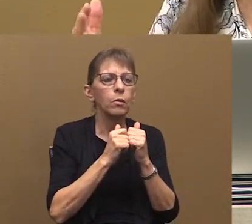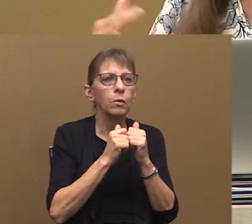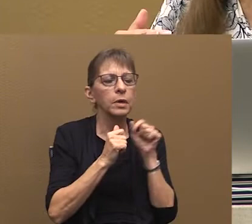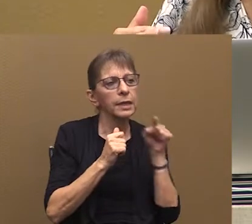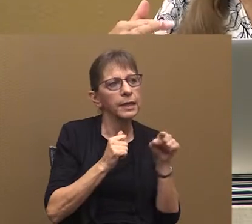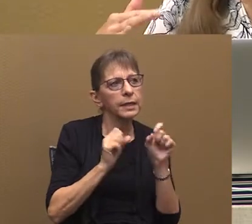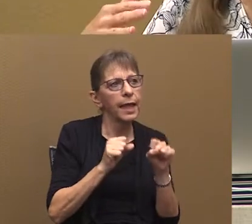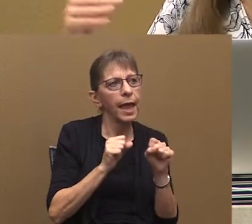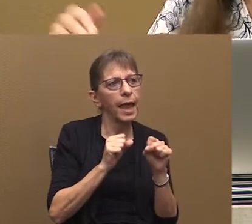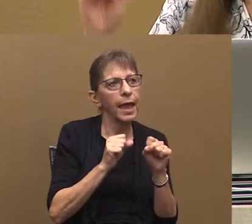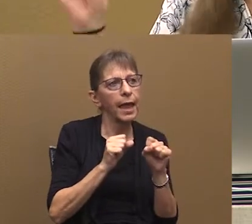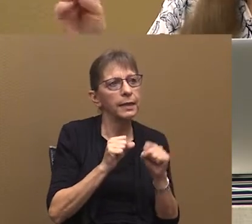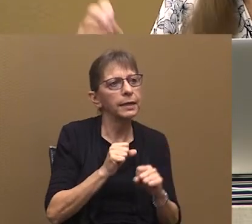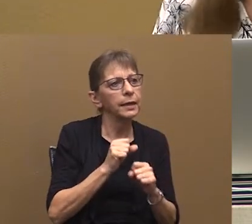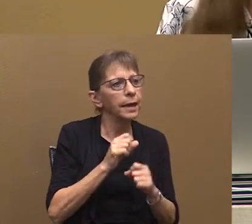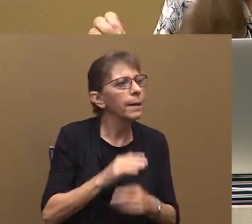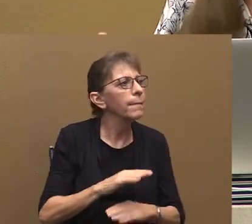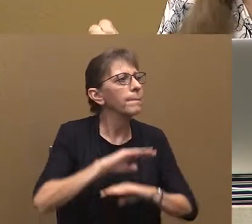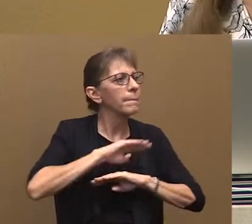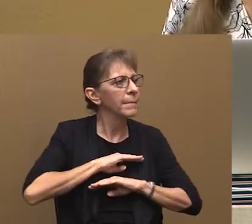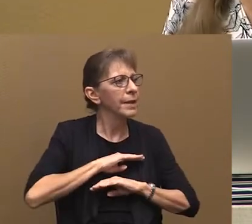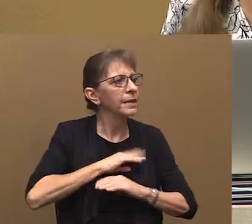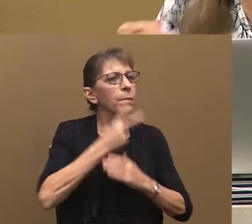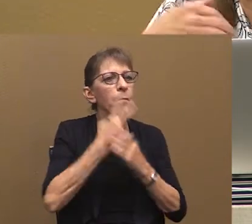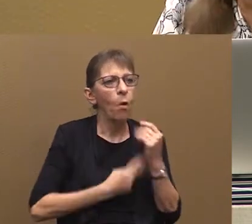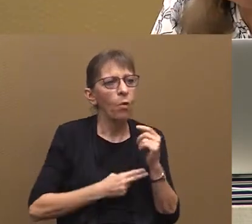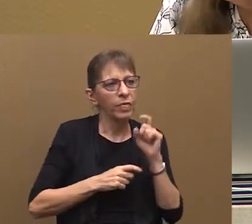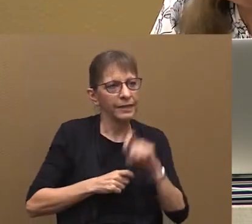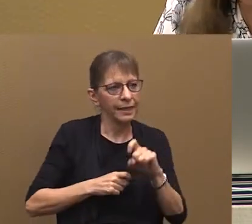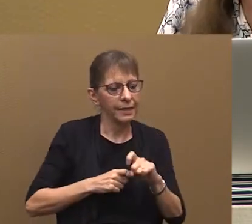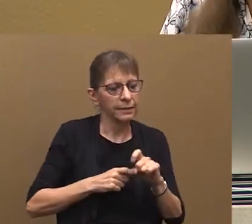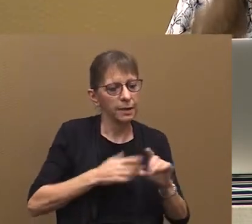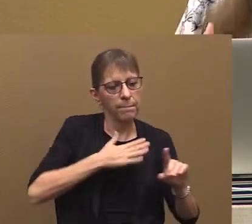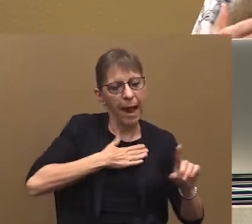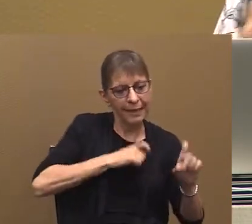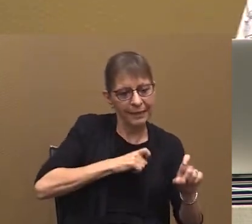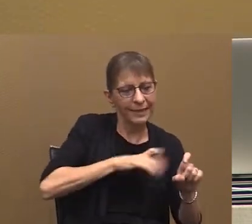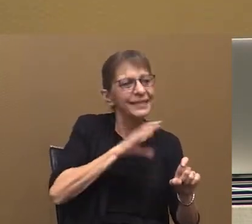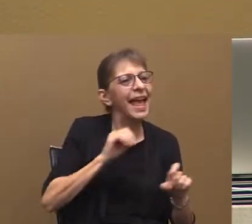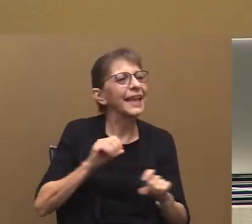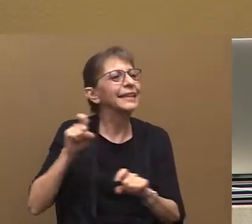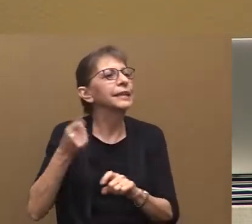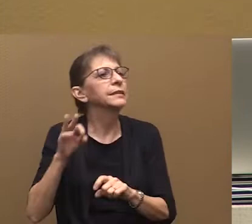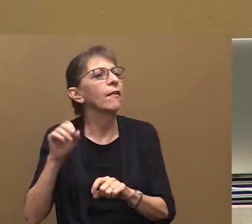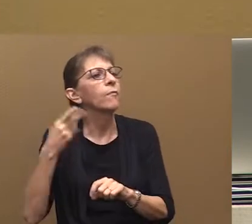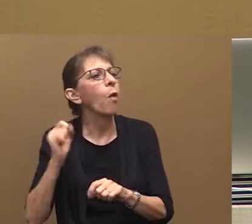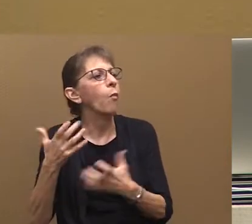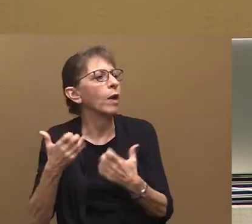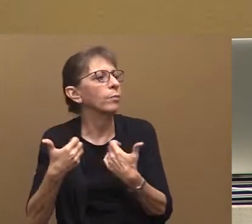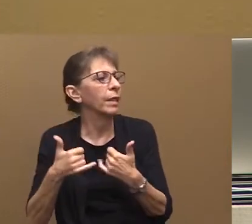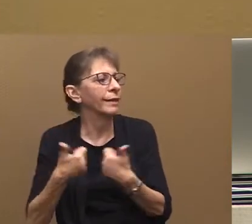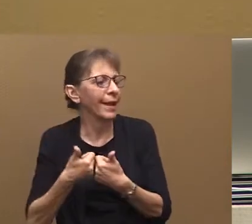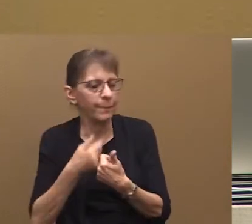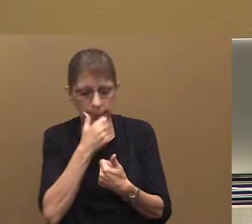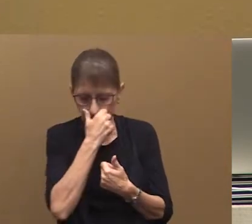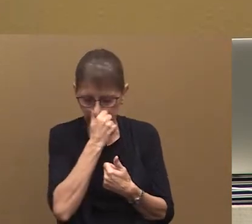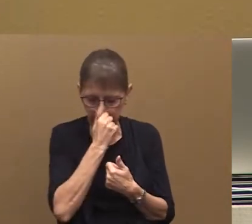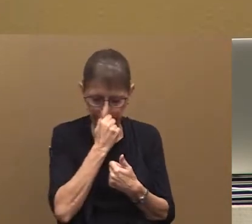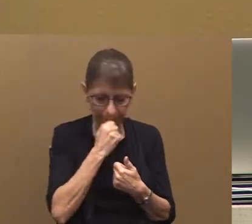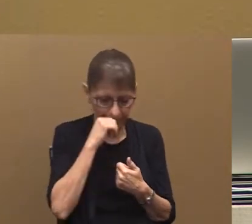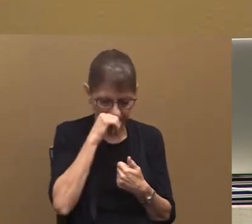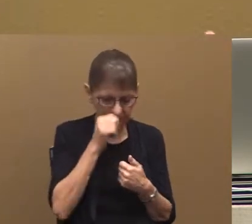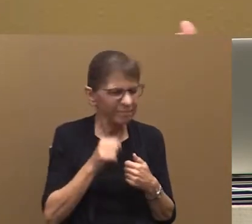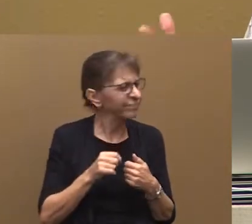how he can meet both of their needs, his own needs and the needs of Paul to play the game.